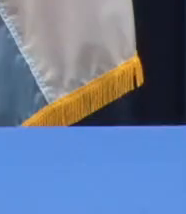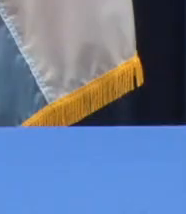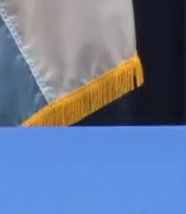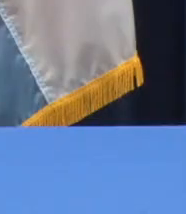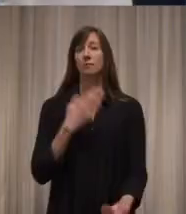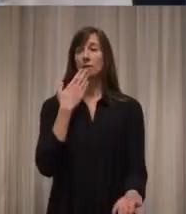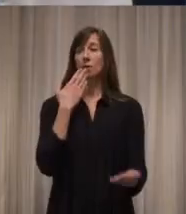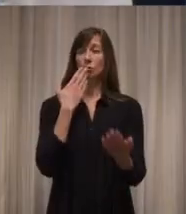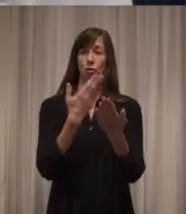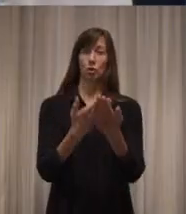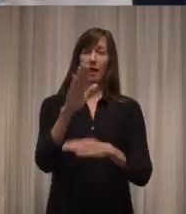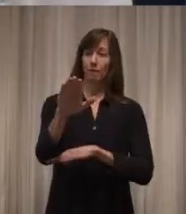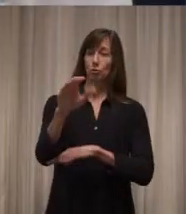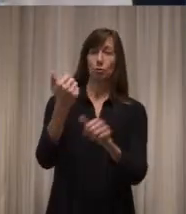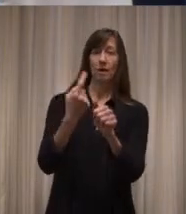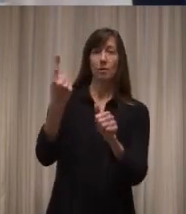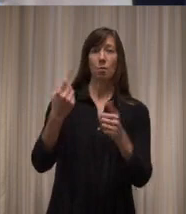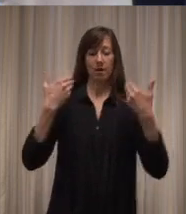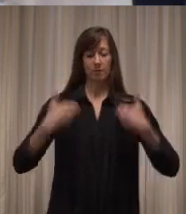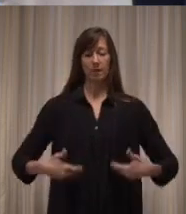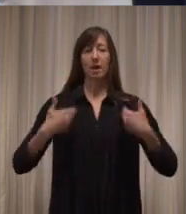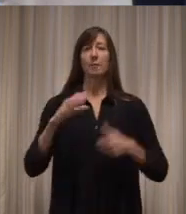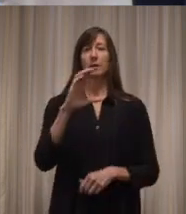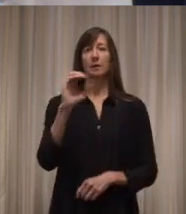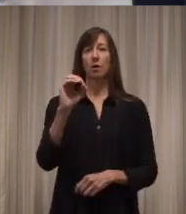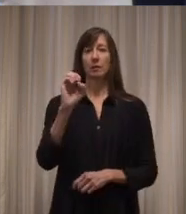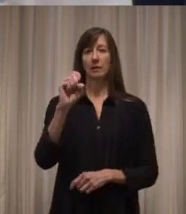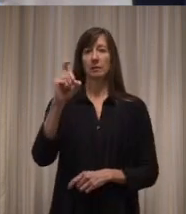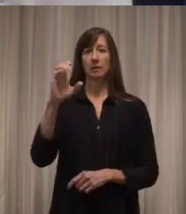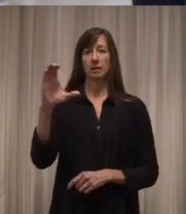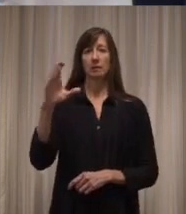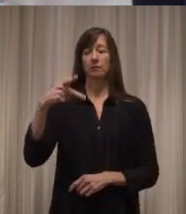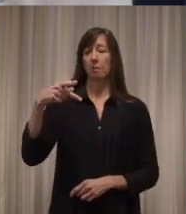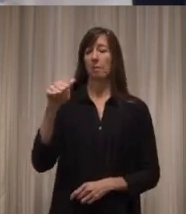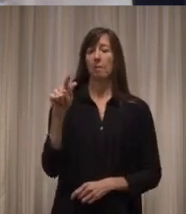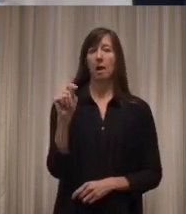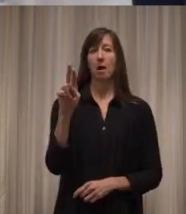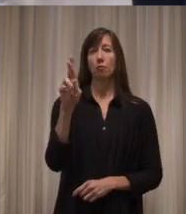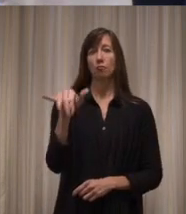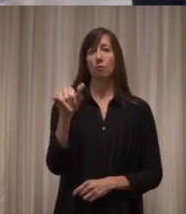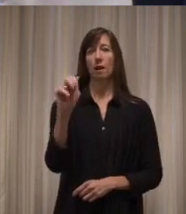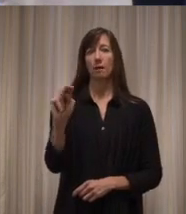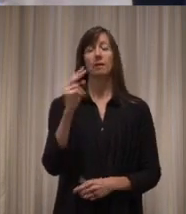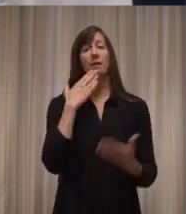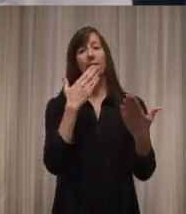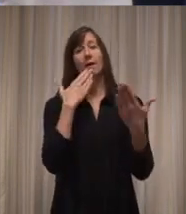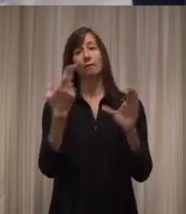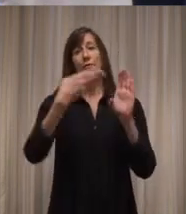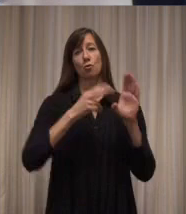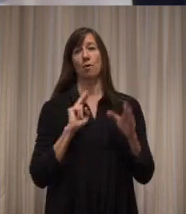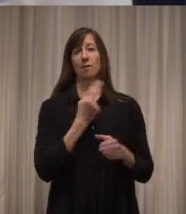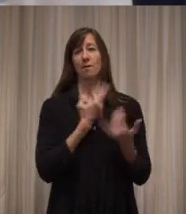Good afternoon, everyone. This is County Executive Pat Ryan. Thank you for joining us today for the snowstorm edition of